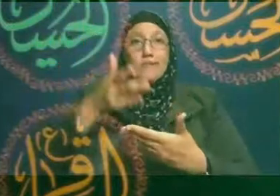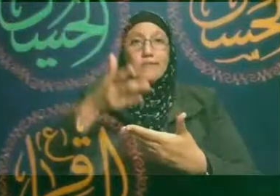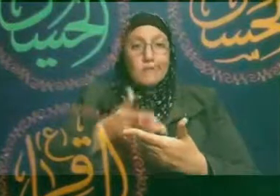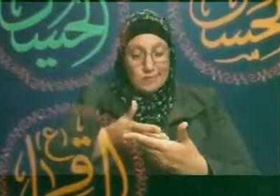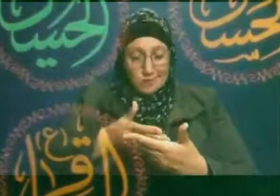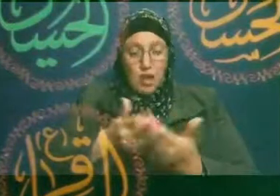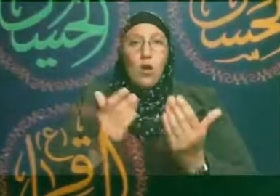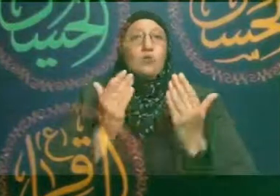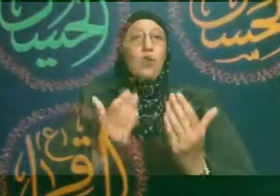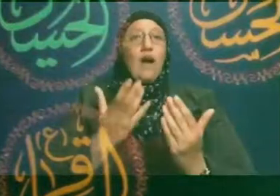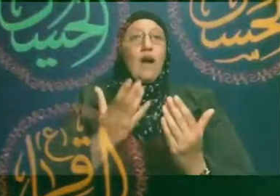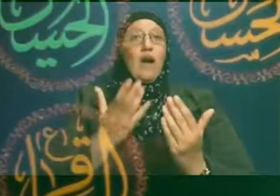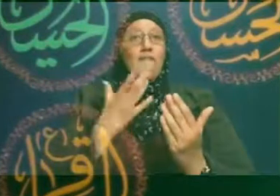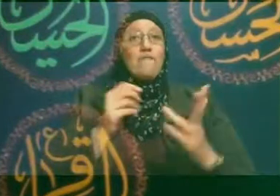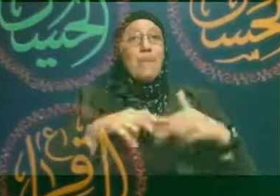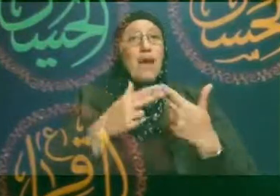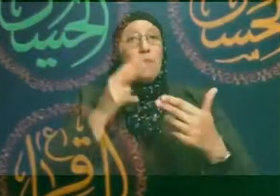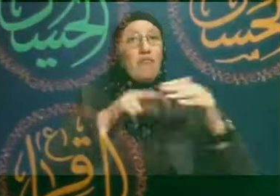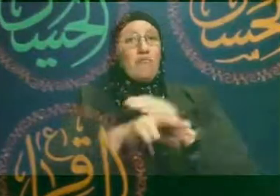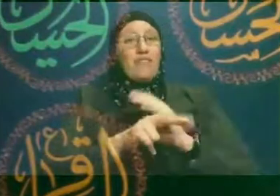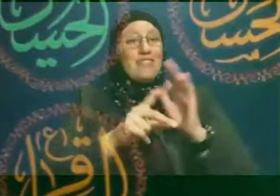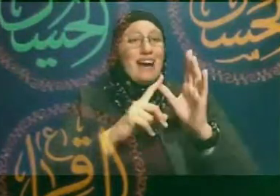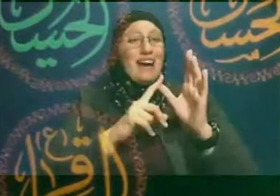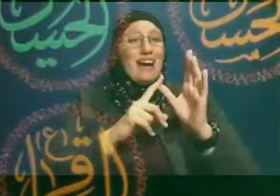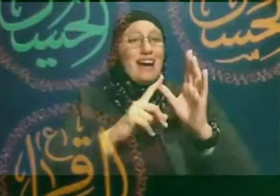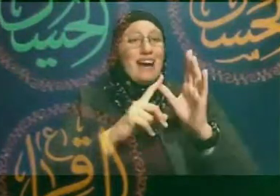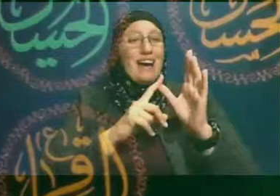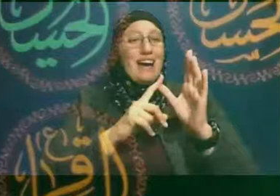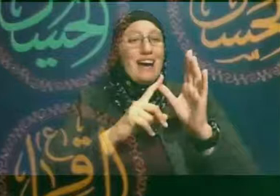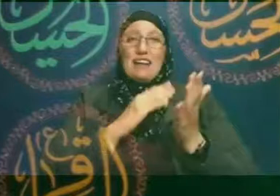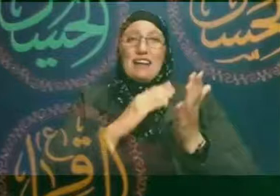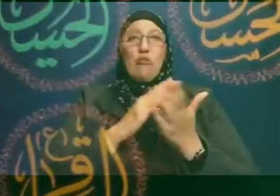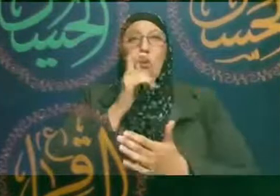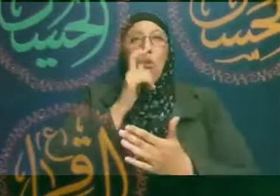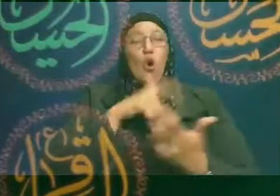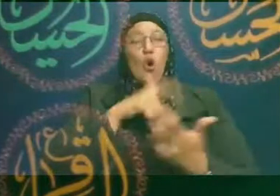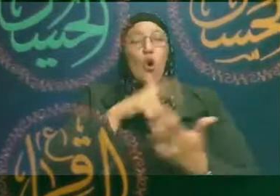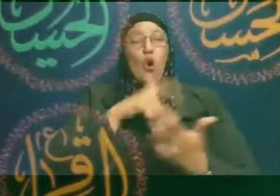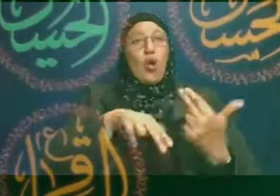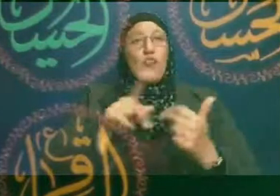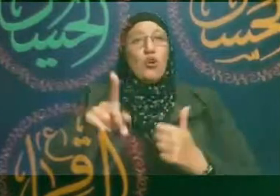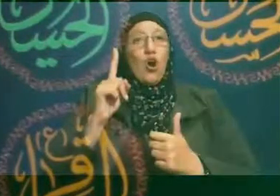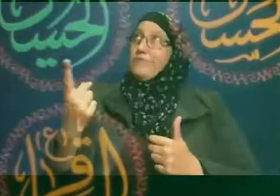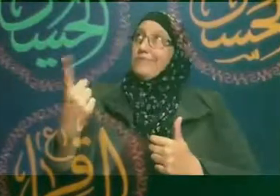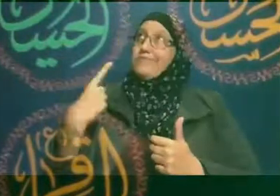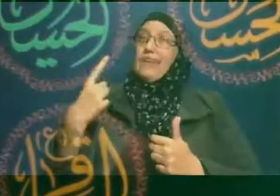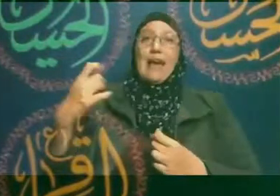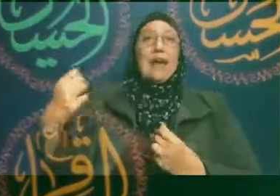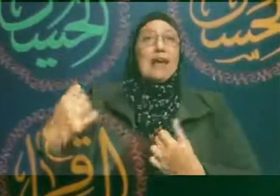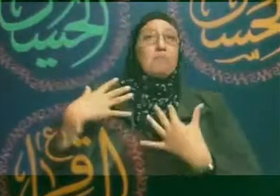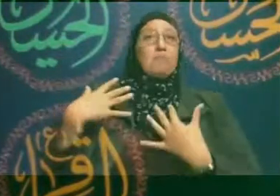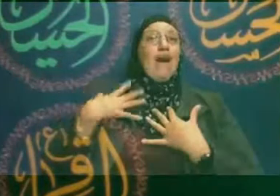is the word of God in that the Imam has been inspired by the Almighty God